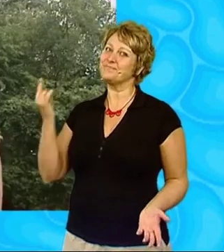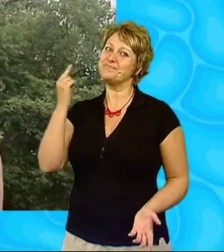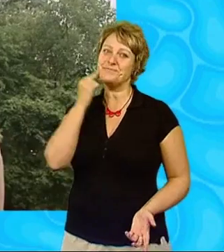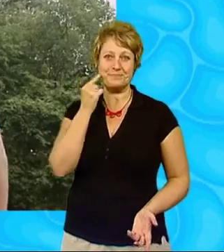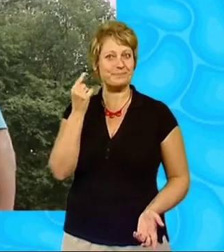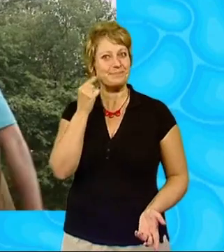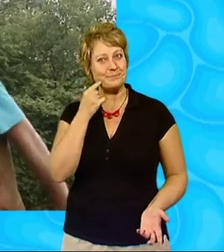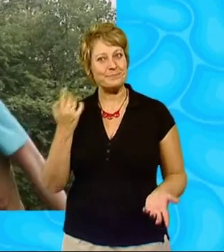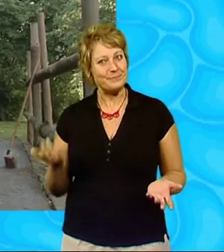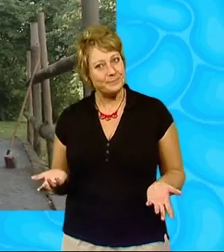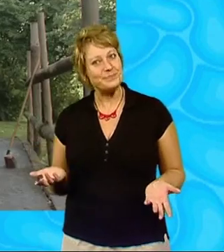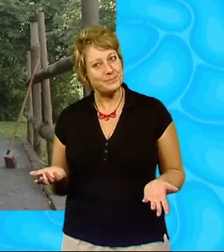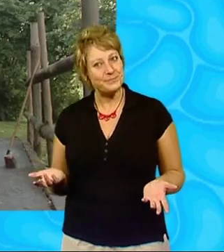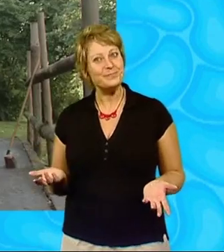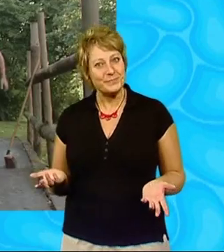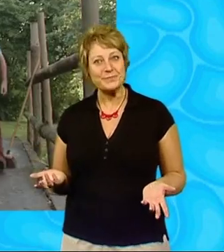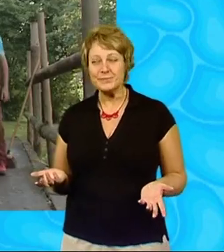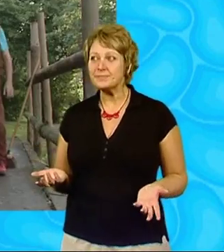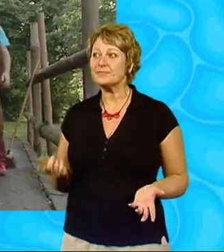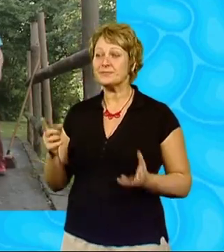Easy peasy.